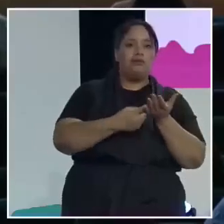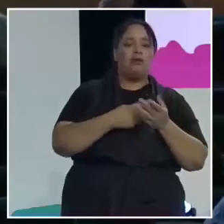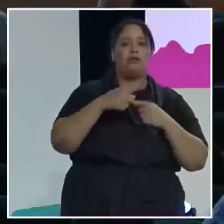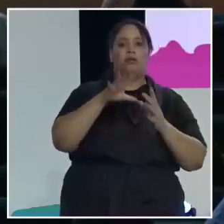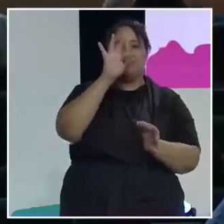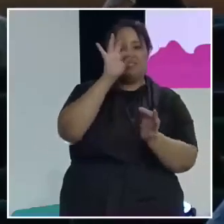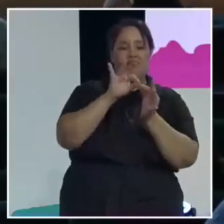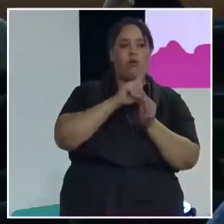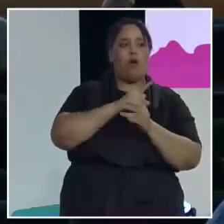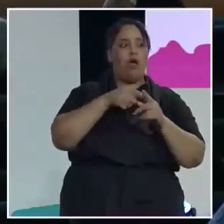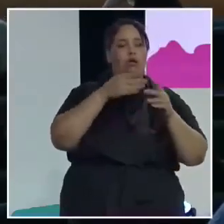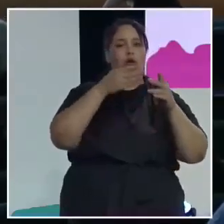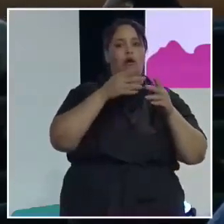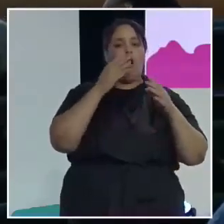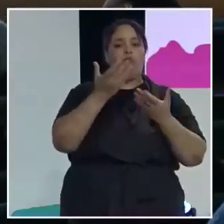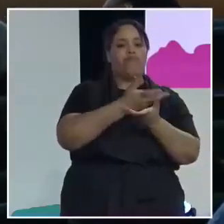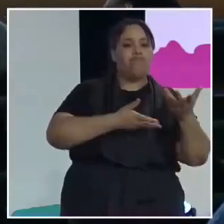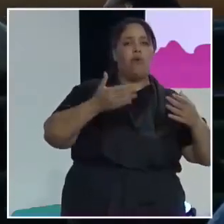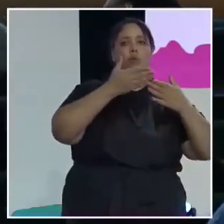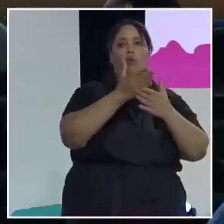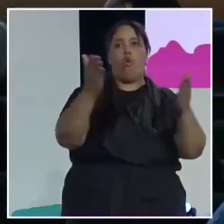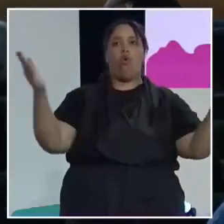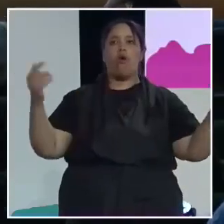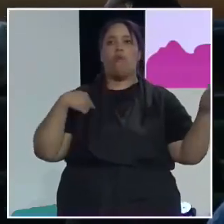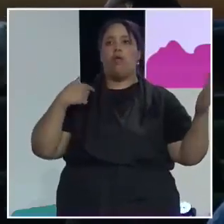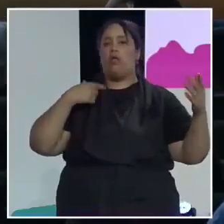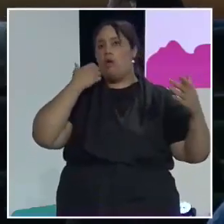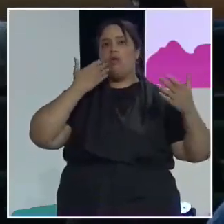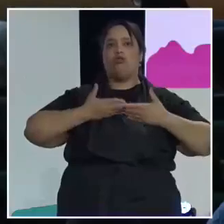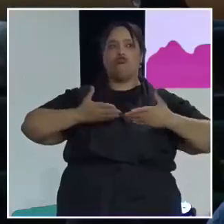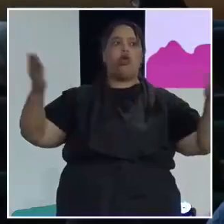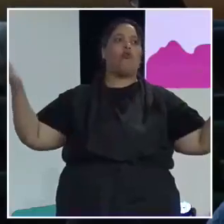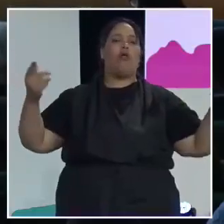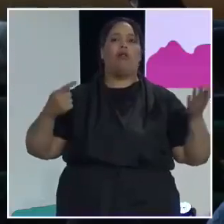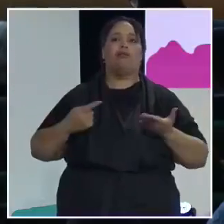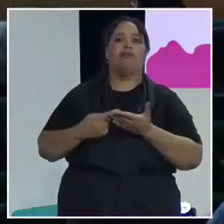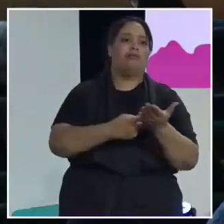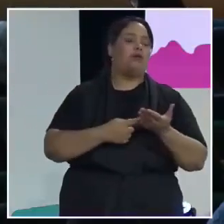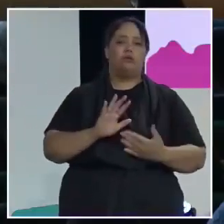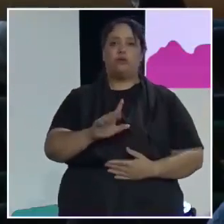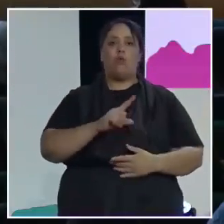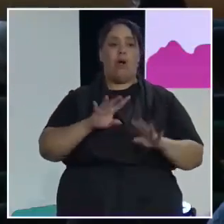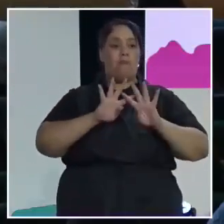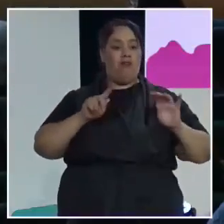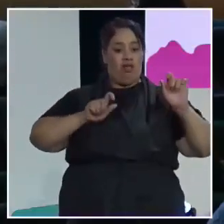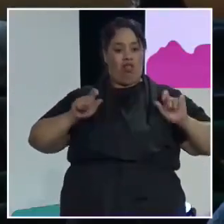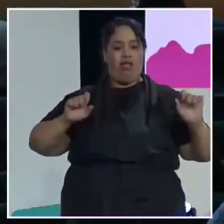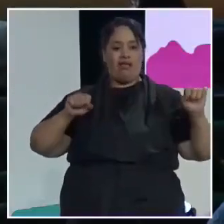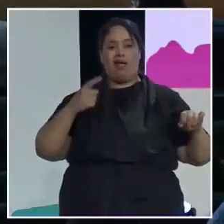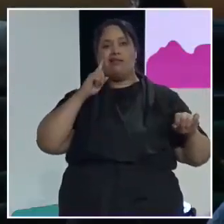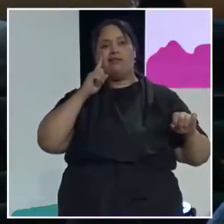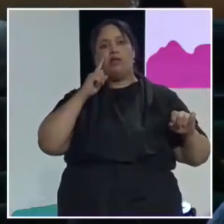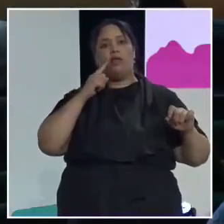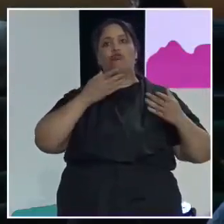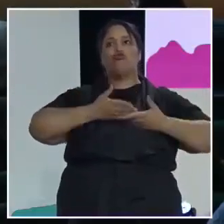broad conversation, and I don't want to just talk in generalities because these panels can very quickly get into generalities. So let